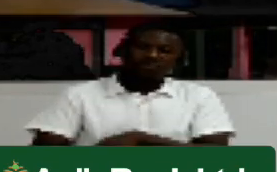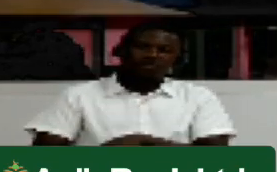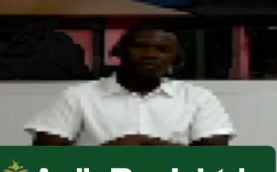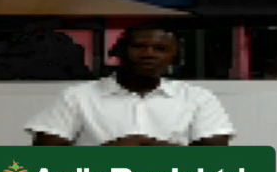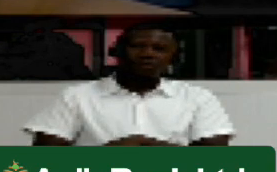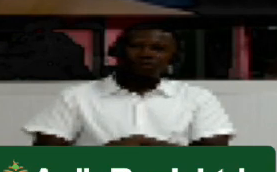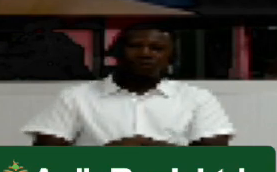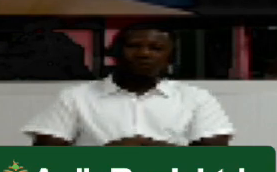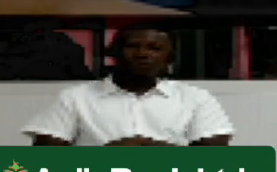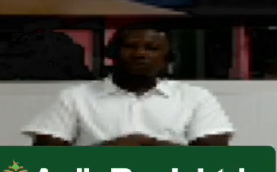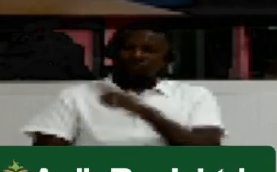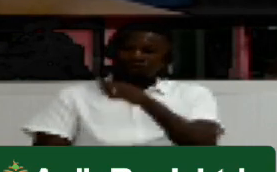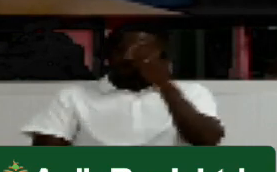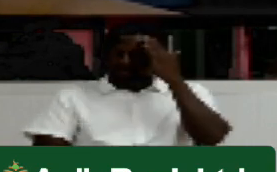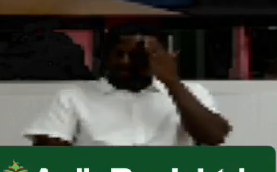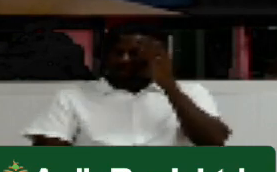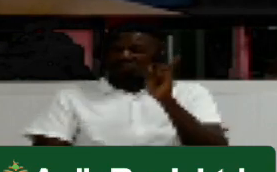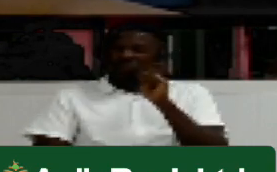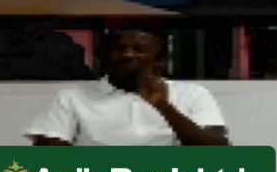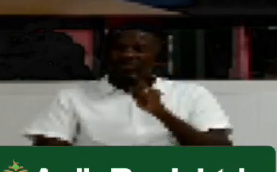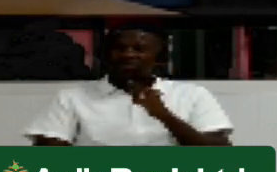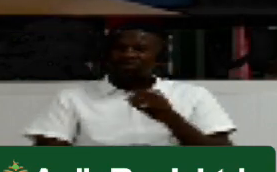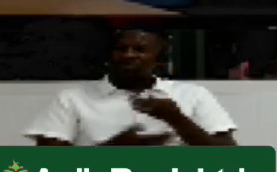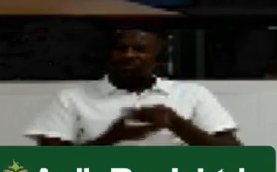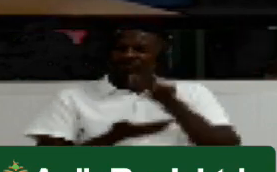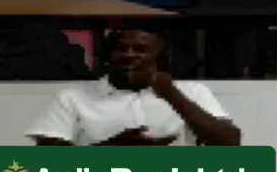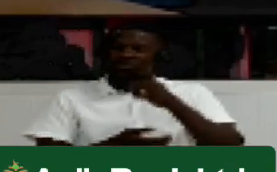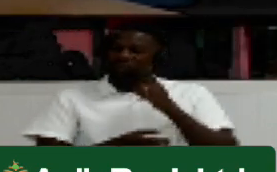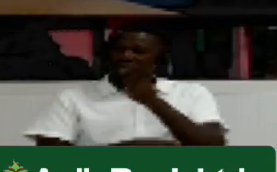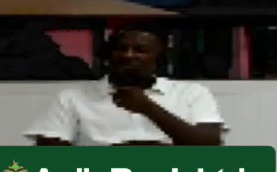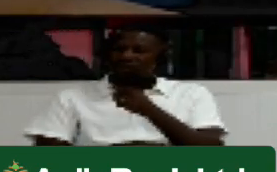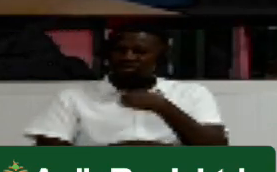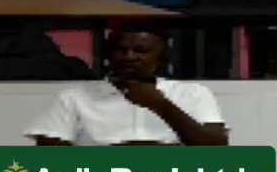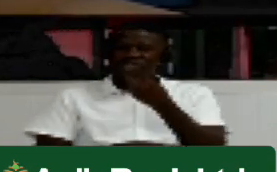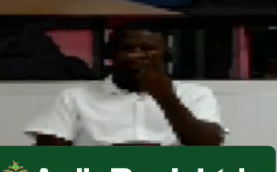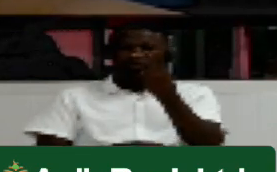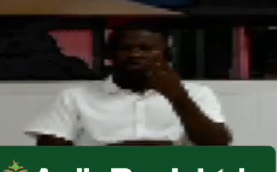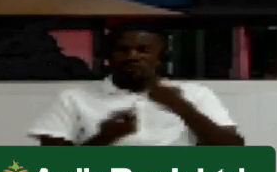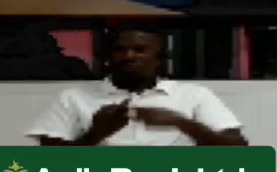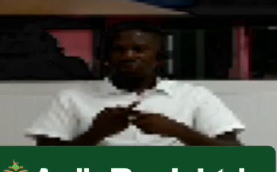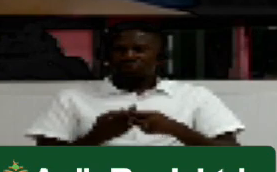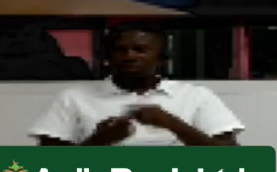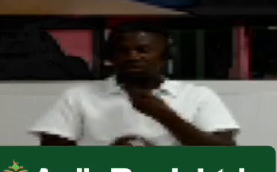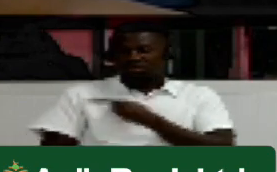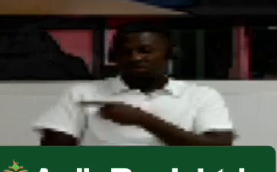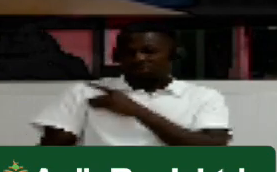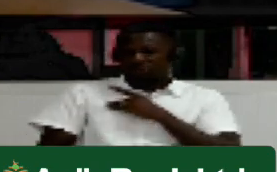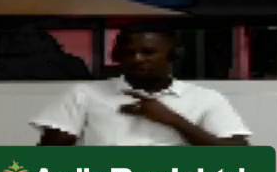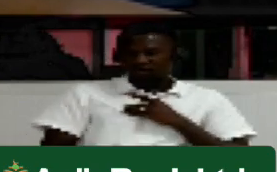Do you know what kind of funds he paid for these 2 months' treatment?